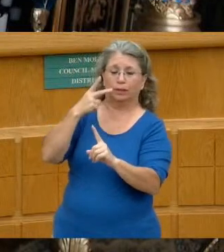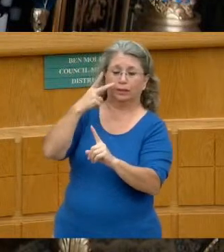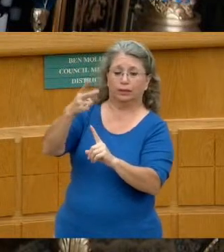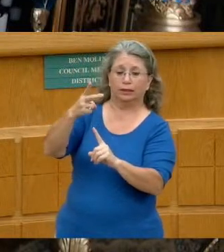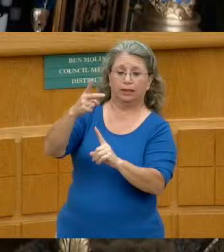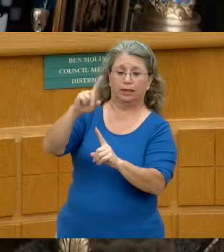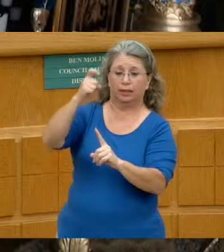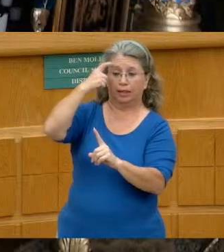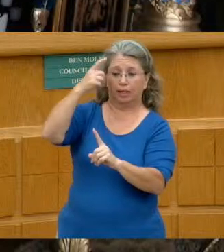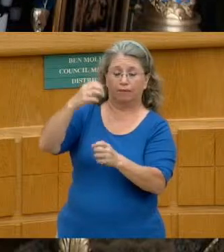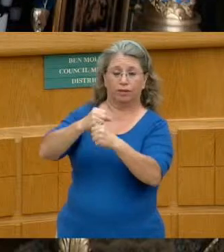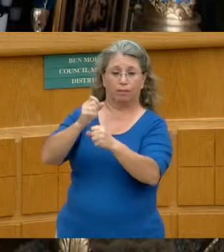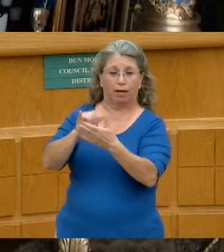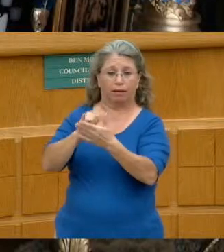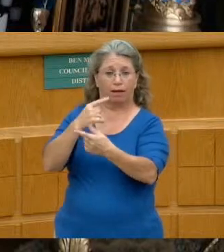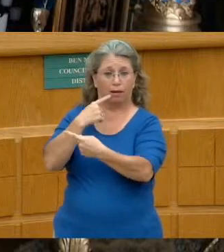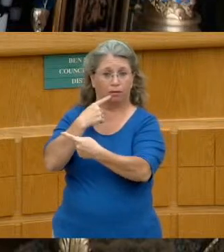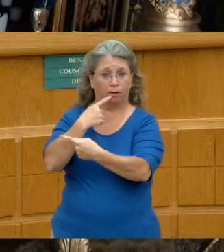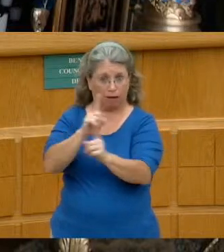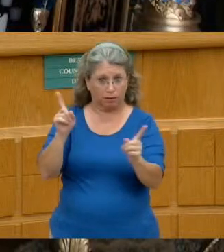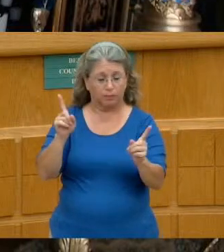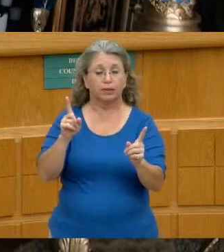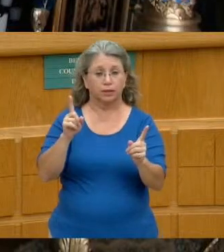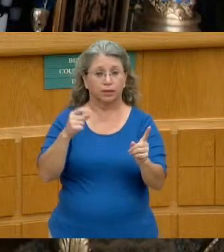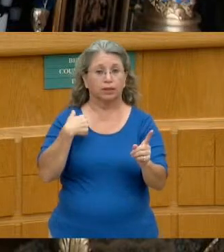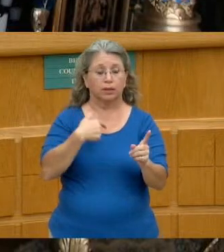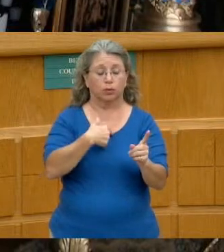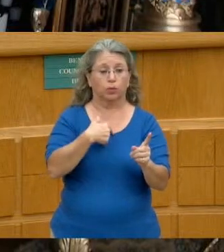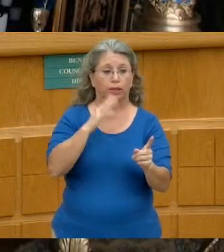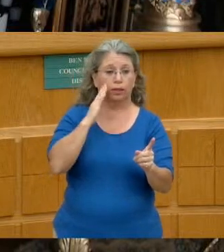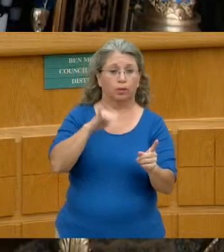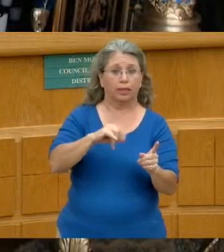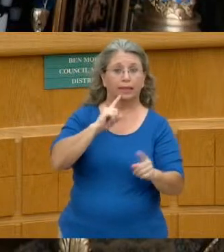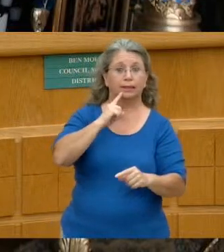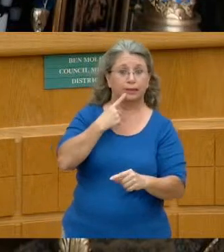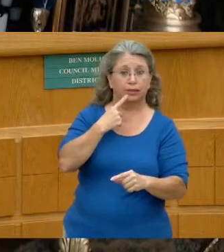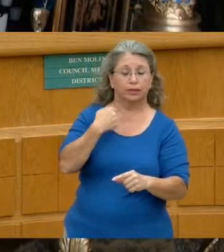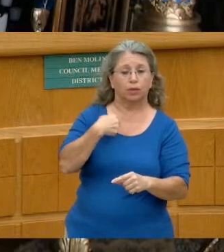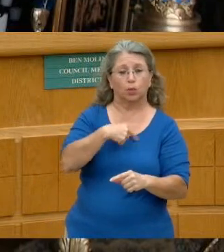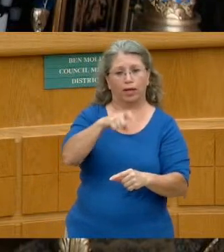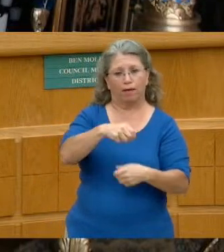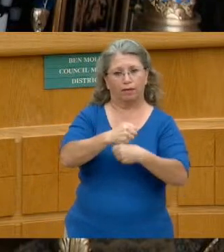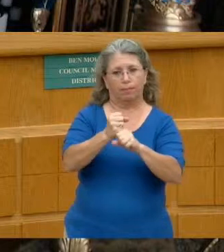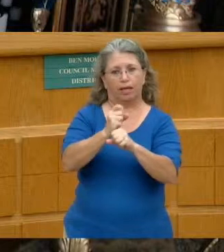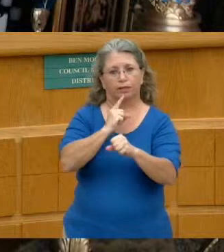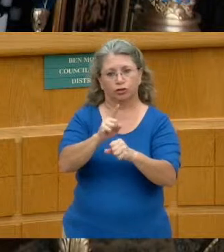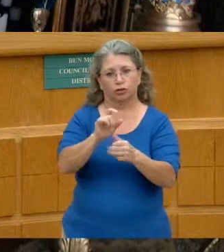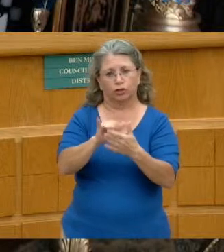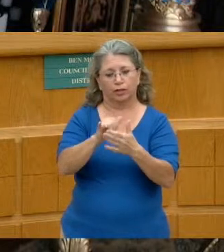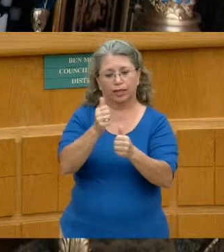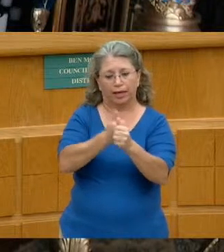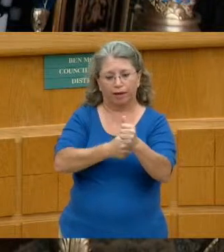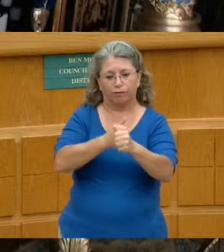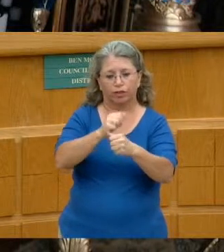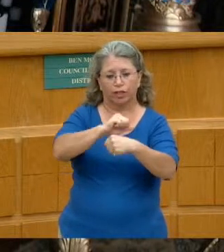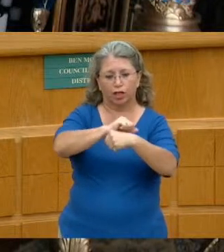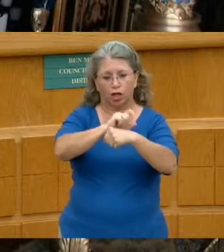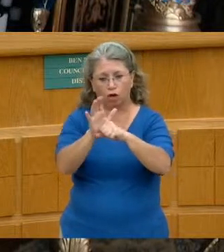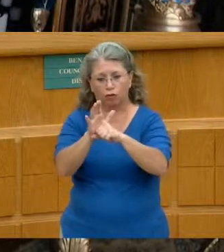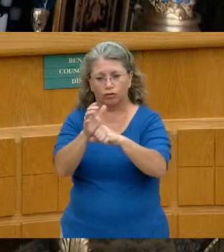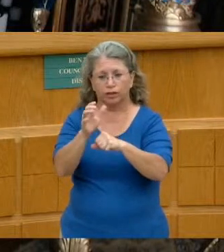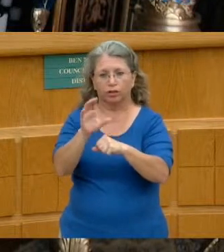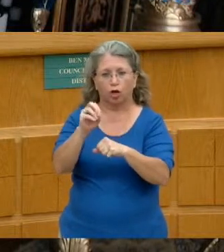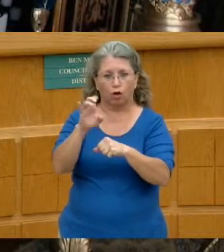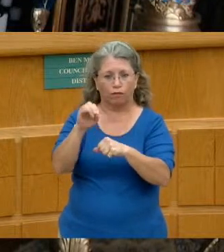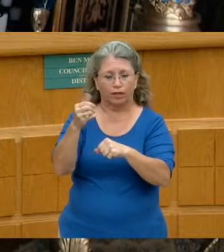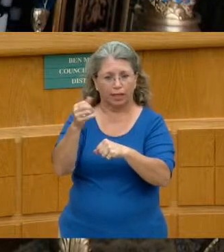it's in an effort to ensure that every COVID-19 patient who needs a bed has access to one. So under the order, as you